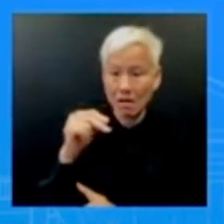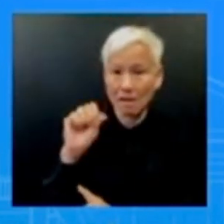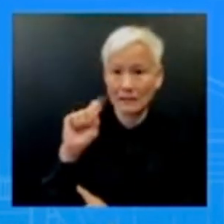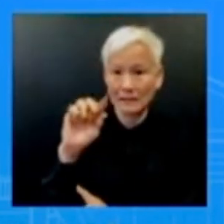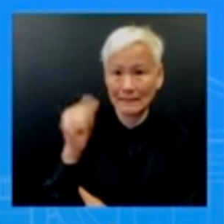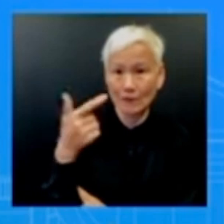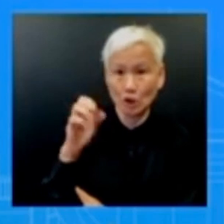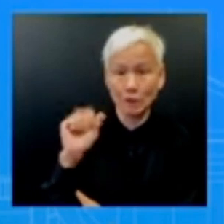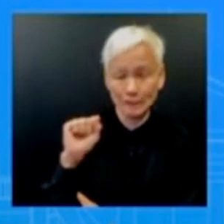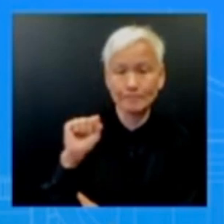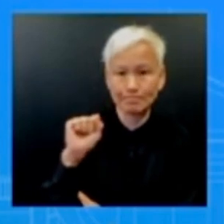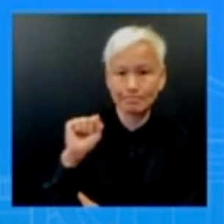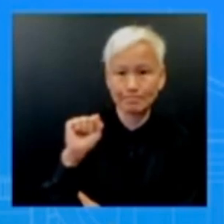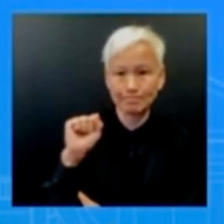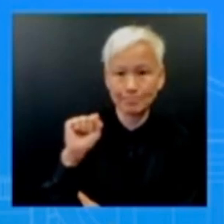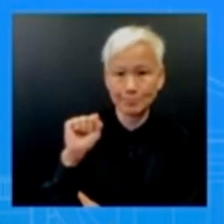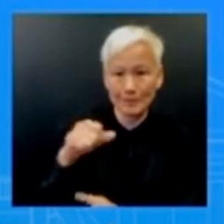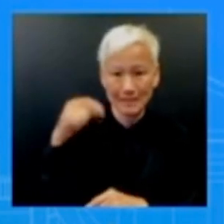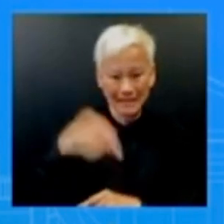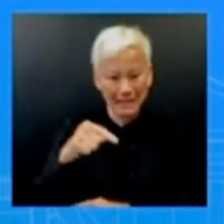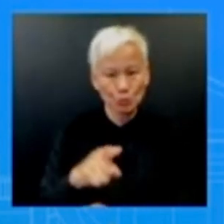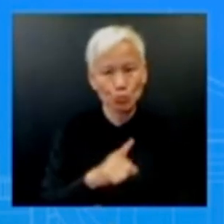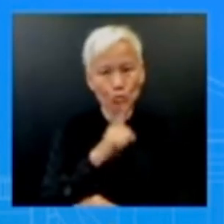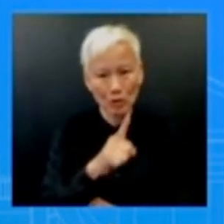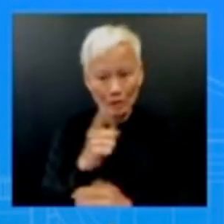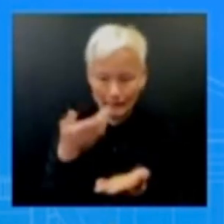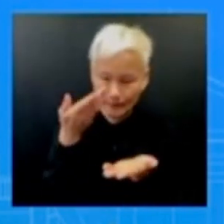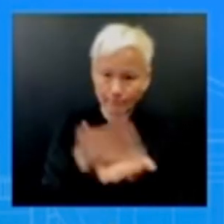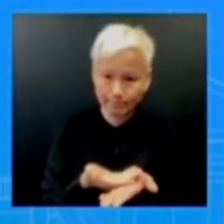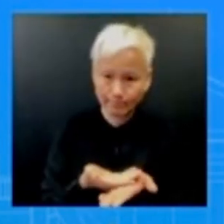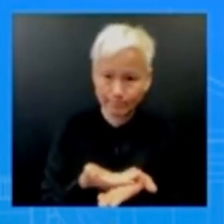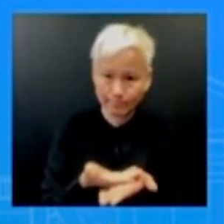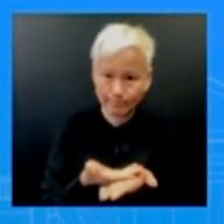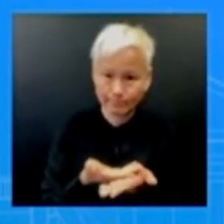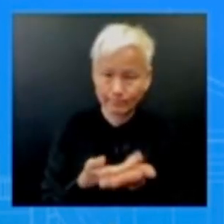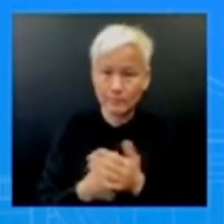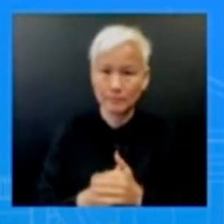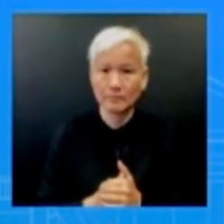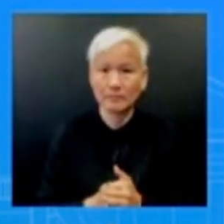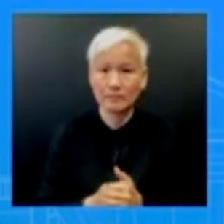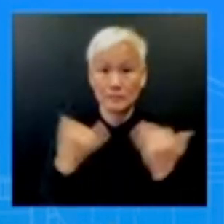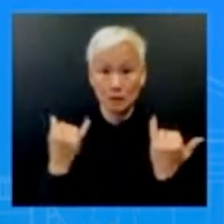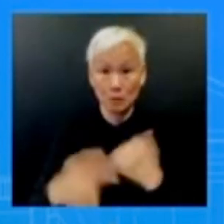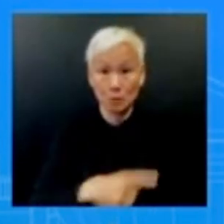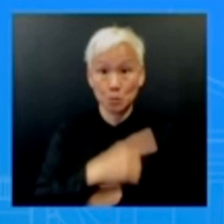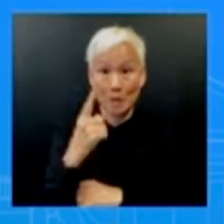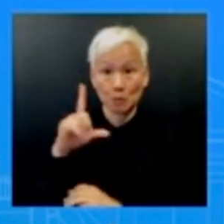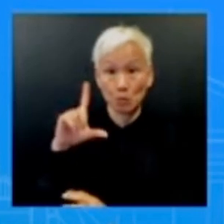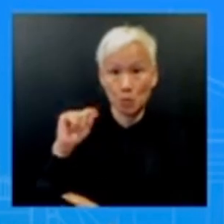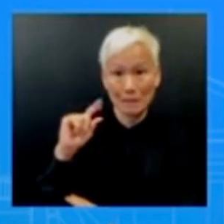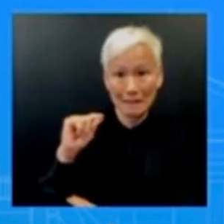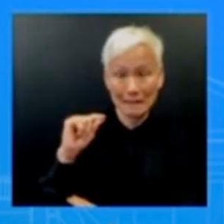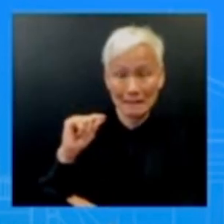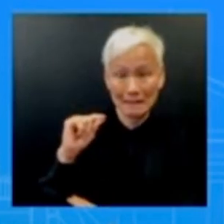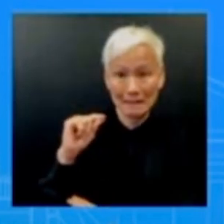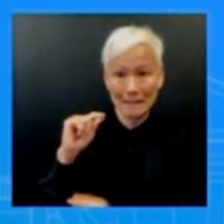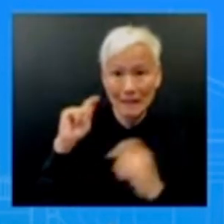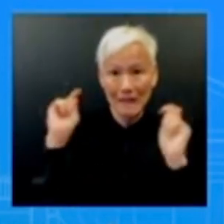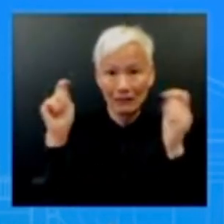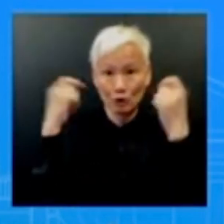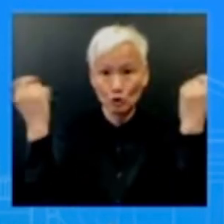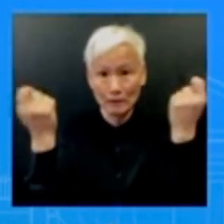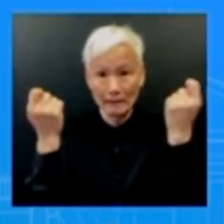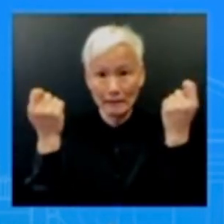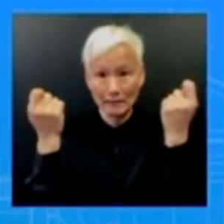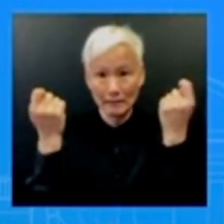that regard. Lastly, I know it's not lost on any of you that today is the 20th anniversary of Operation Iraqi Freedom. Whatever one thinks